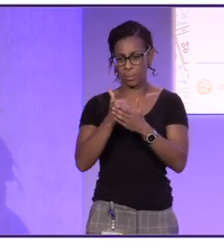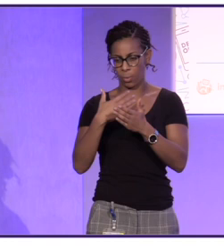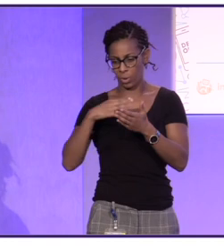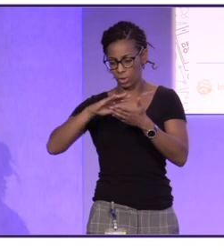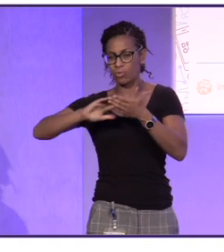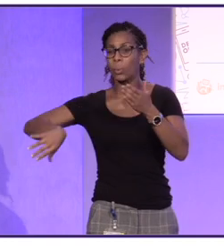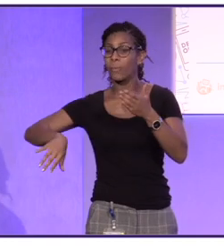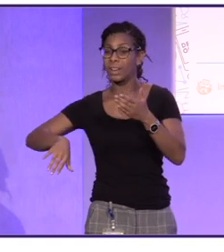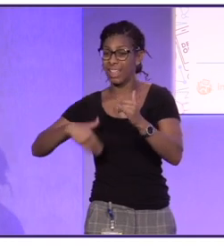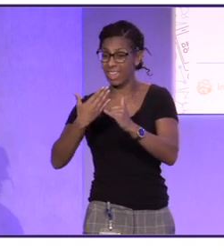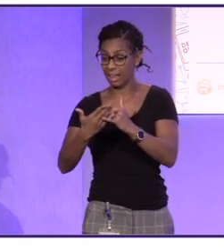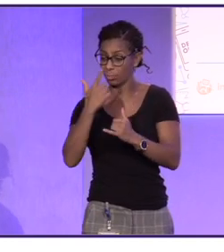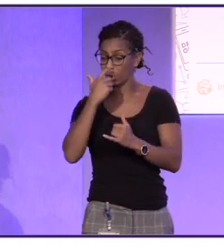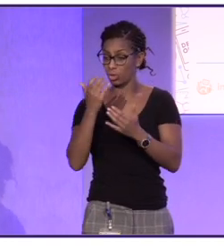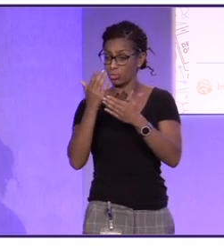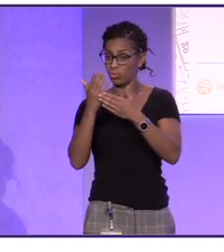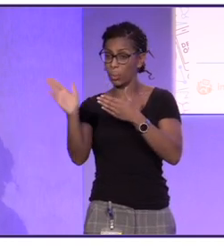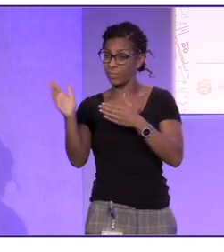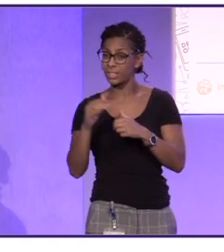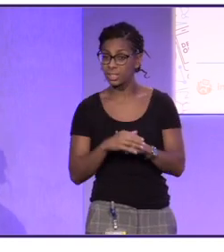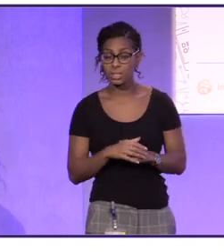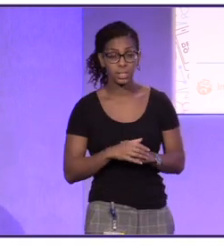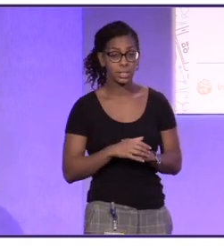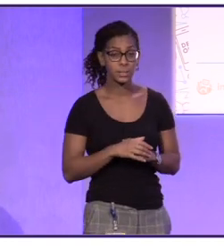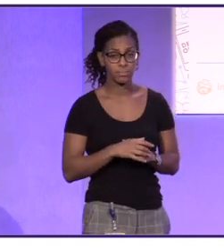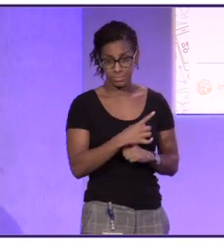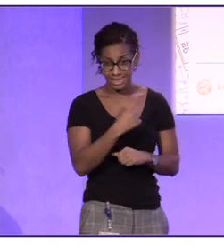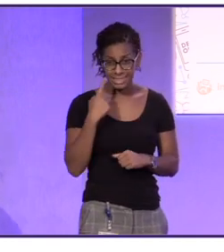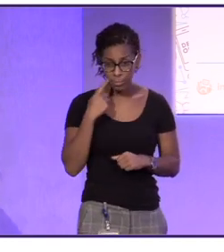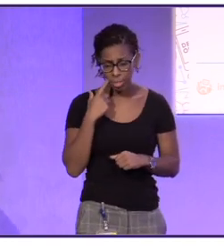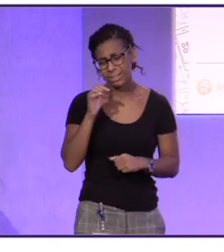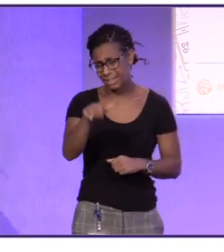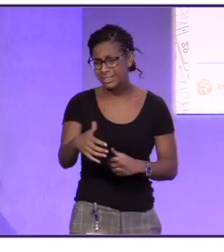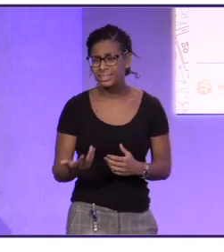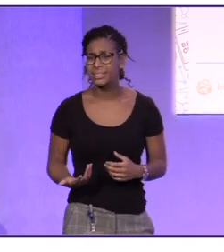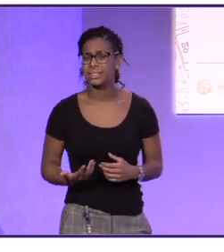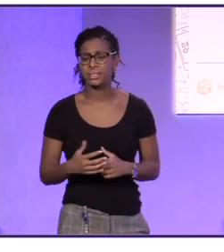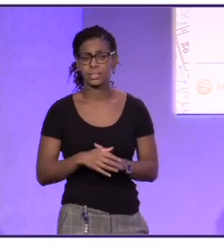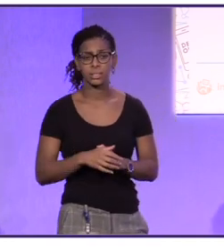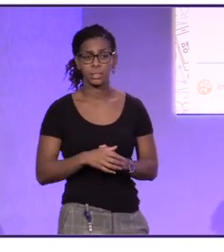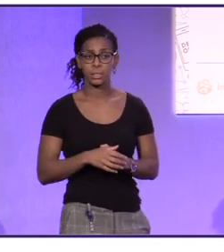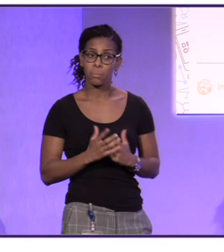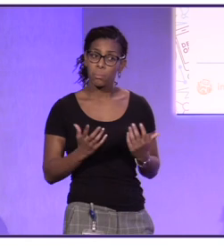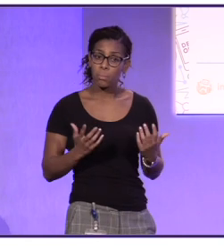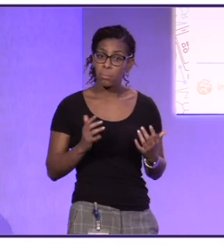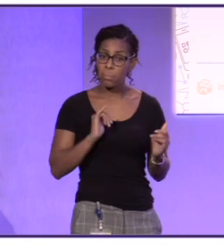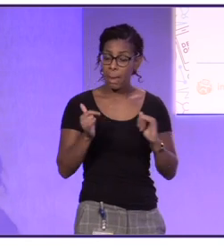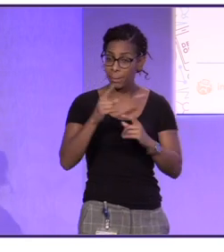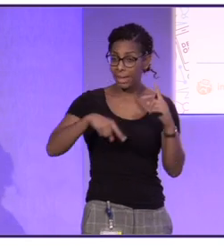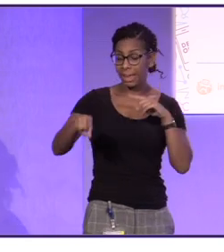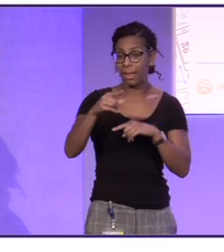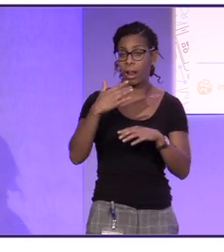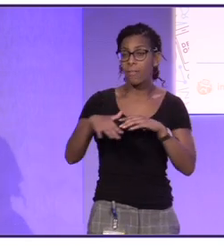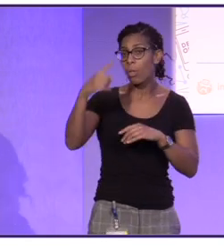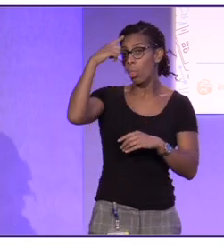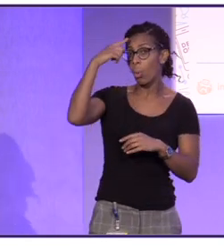it. Is this ridiculously simple? Yes, it is. Is this something that you might not think about doing